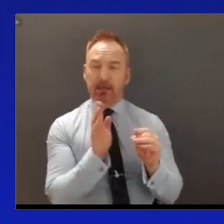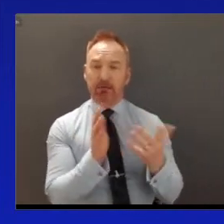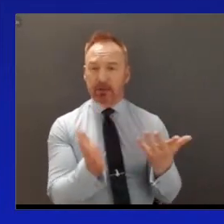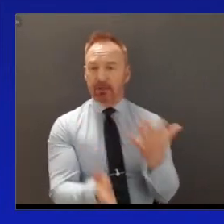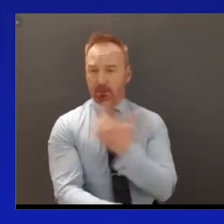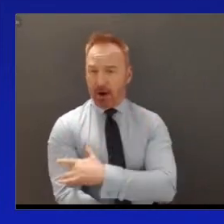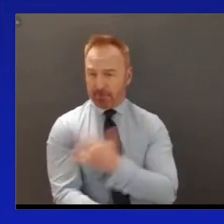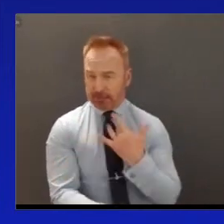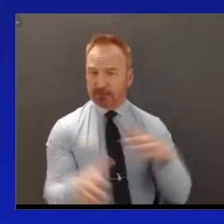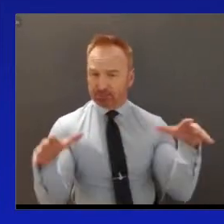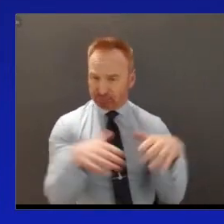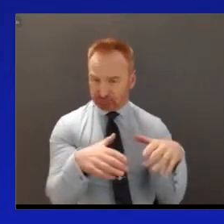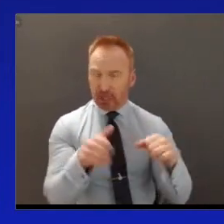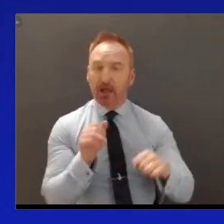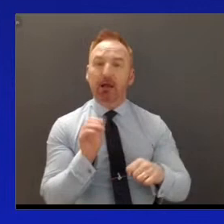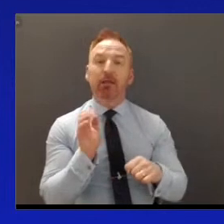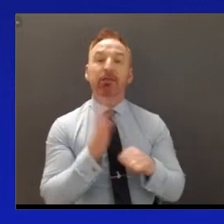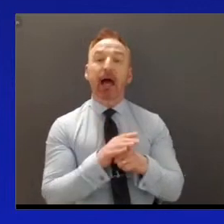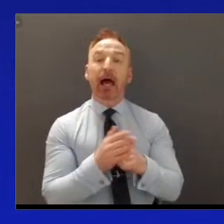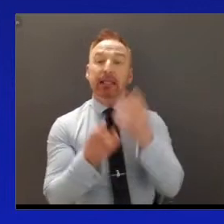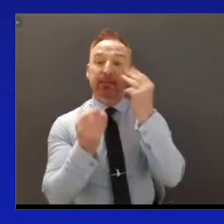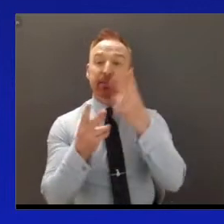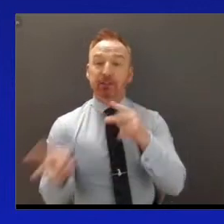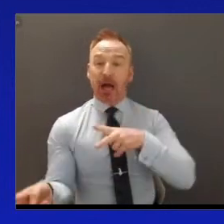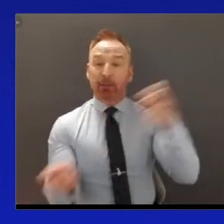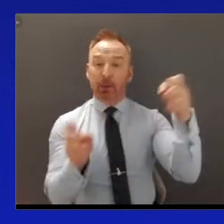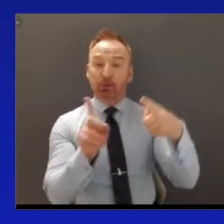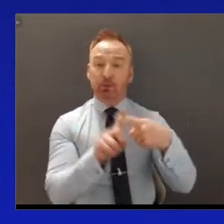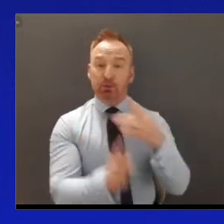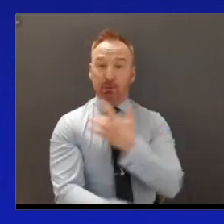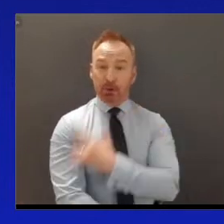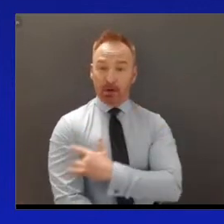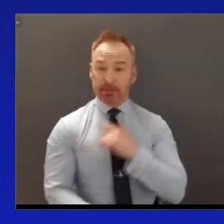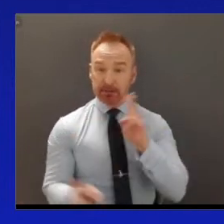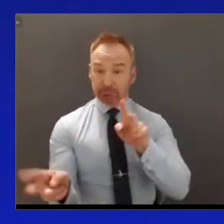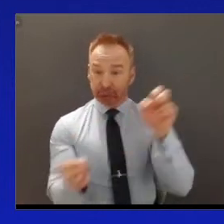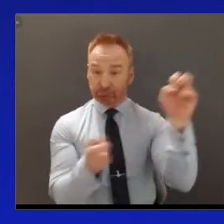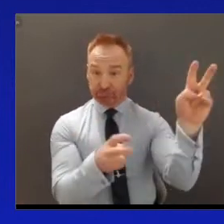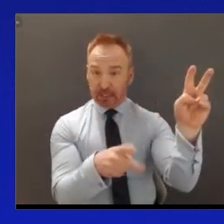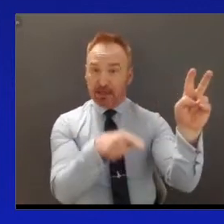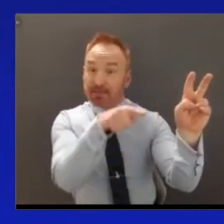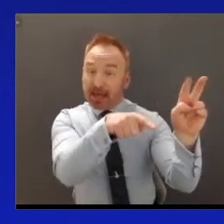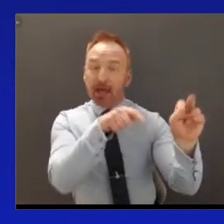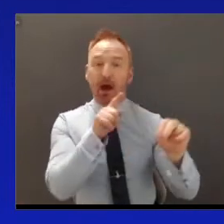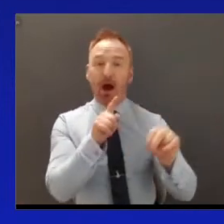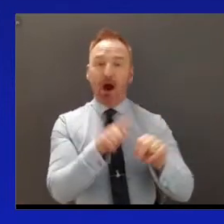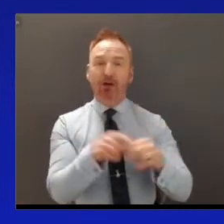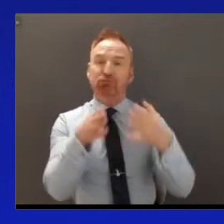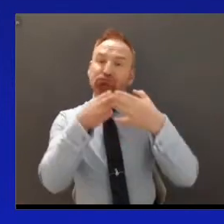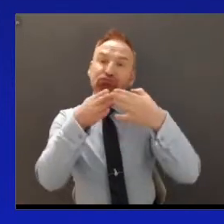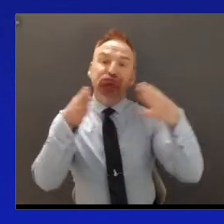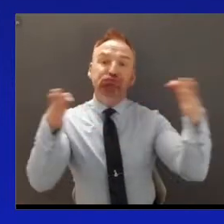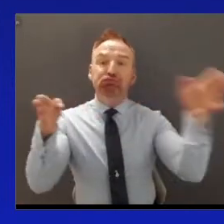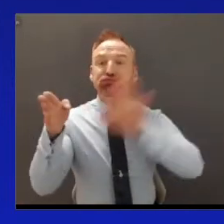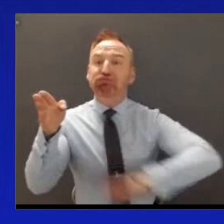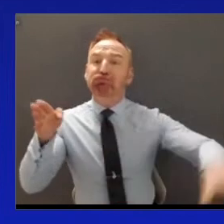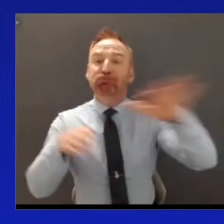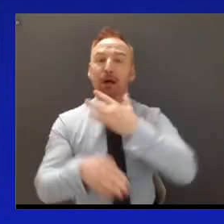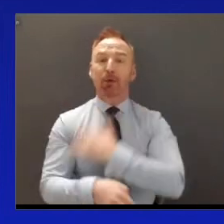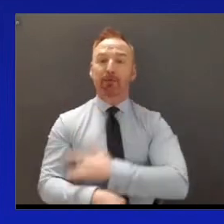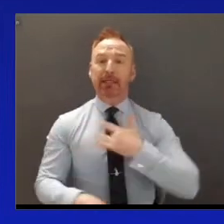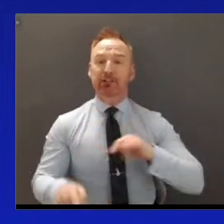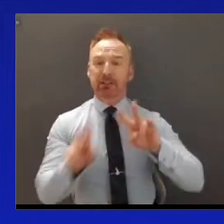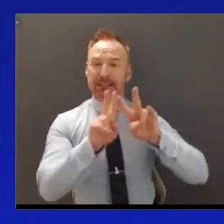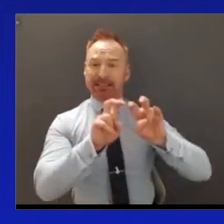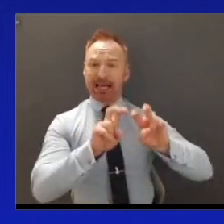asked that information be uploaded to the province, and they're taking that and they're looking at a broad provincial analysis of the